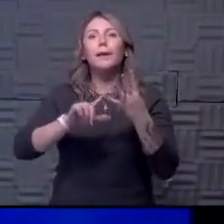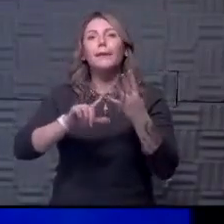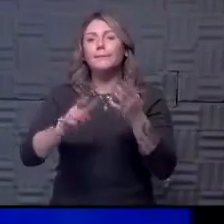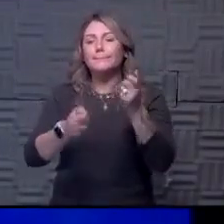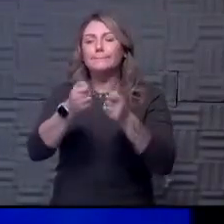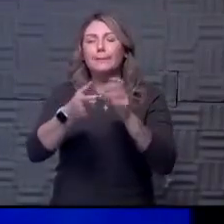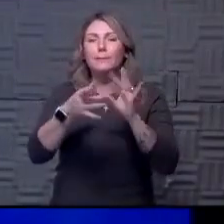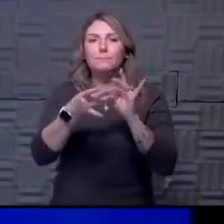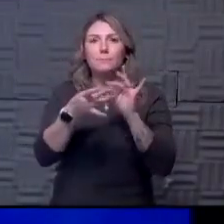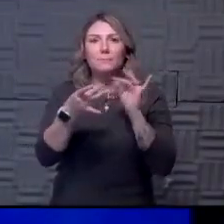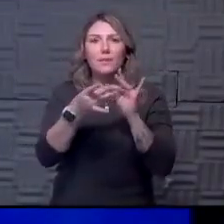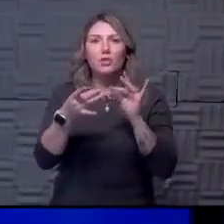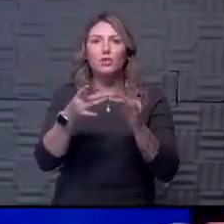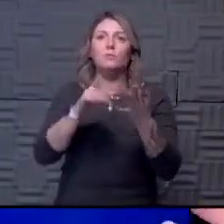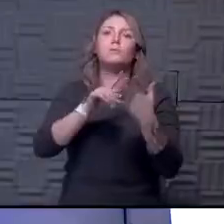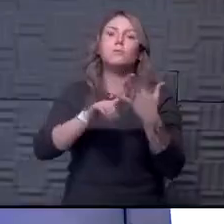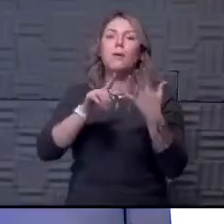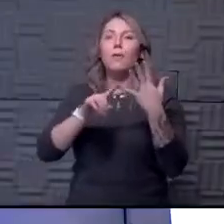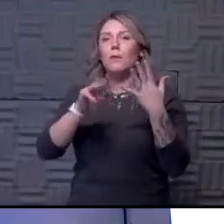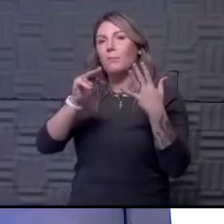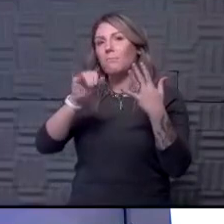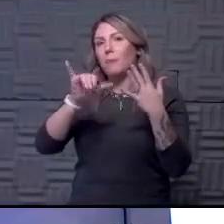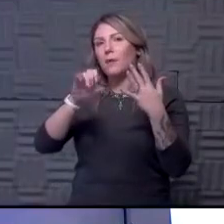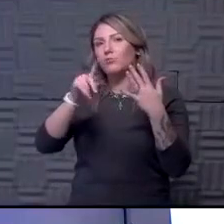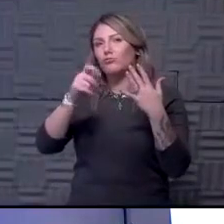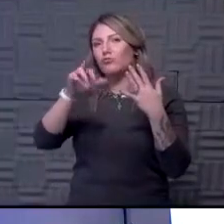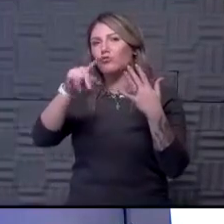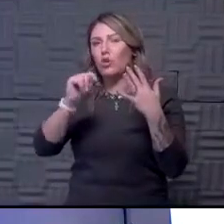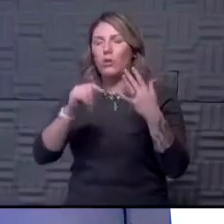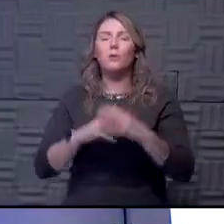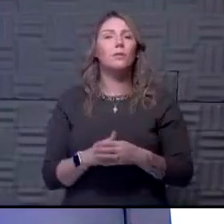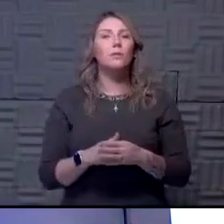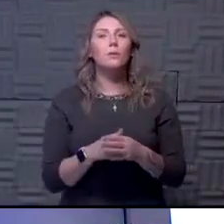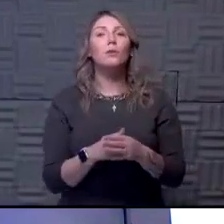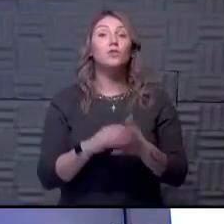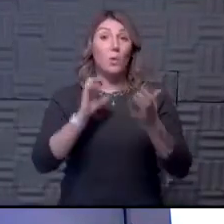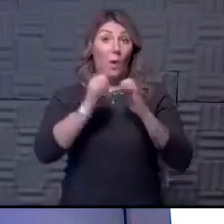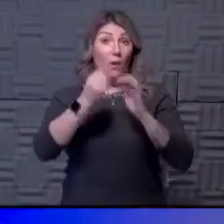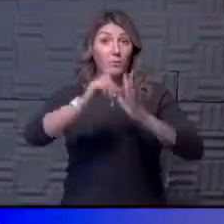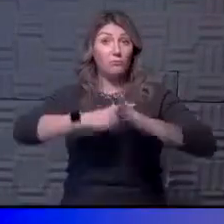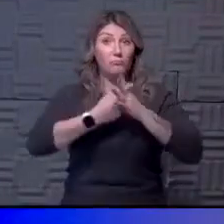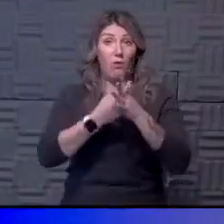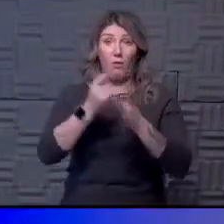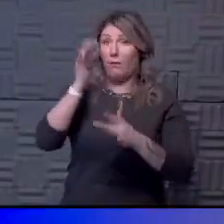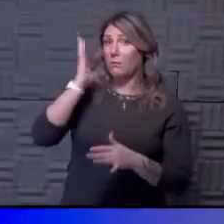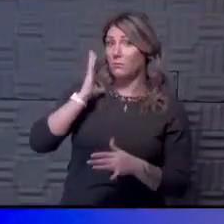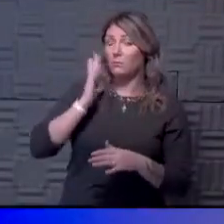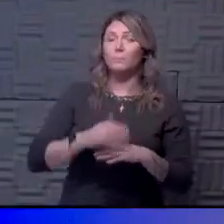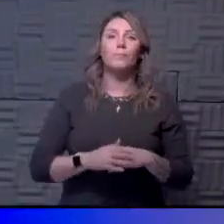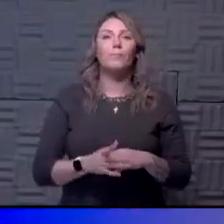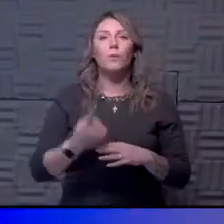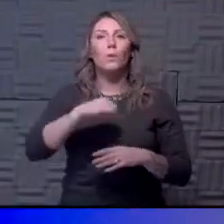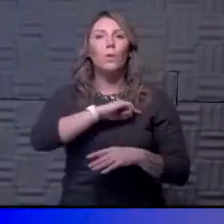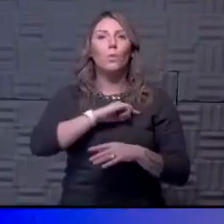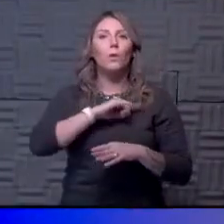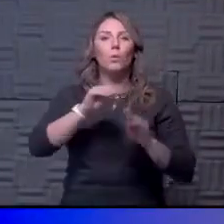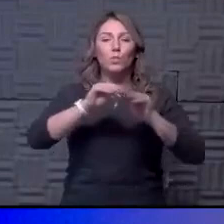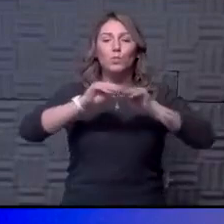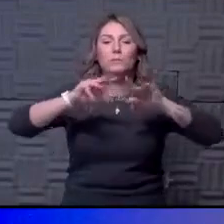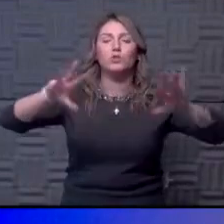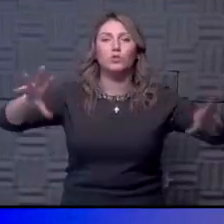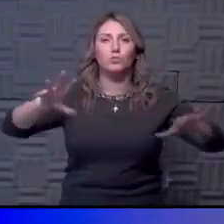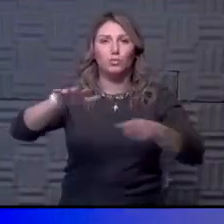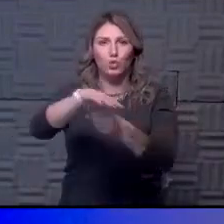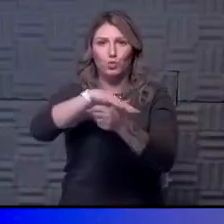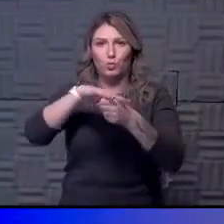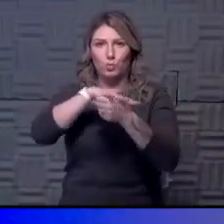that way we try to make sure we get to everybody we can. And do you know so how it started early was that, we were a distribution site